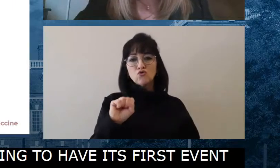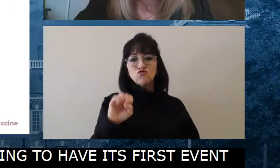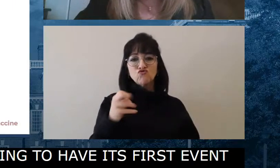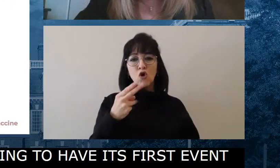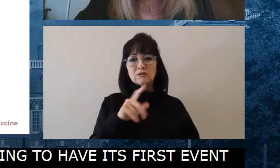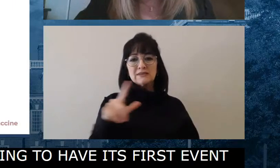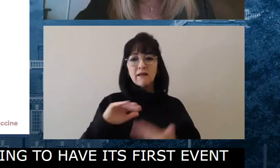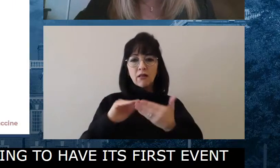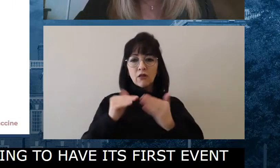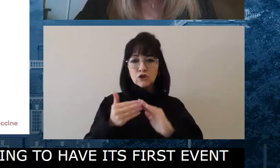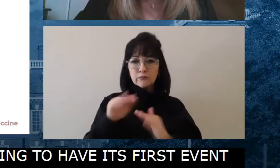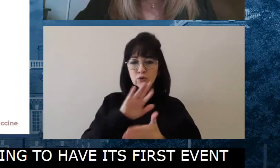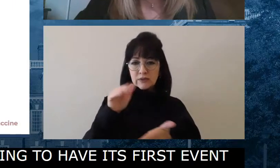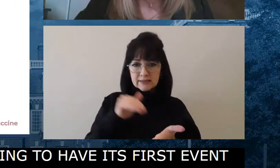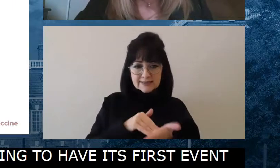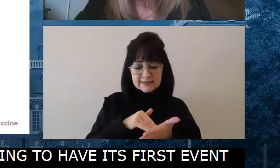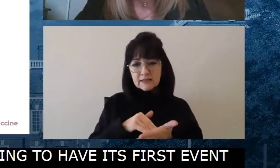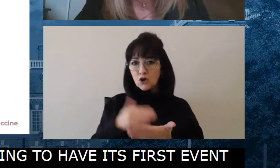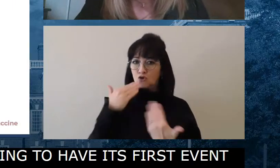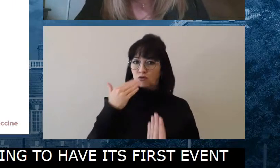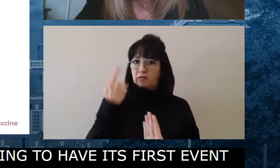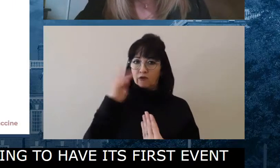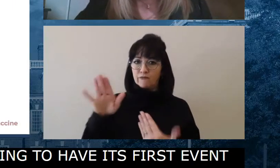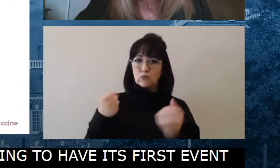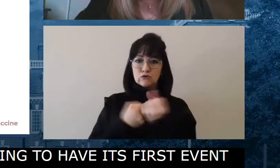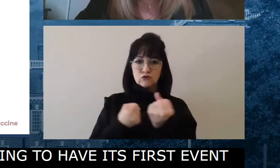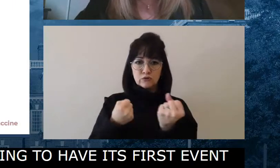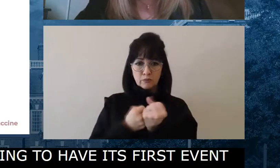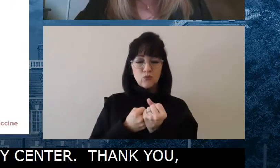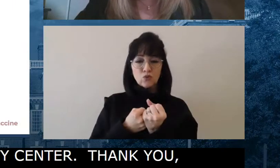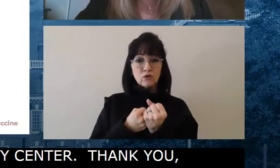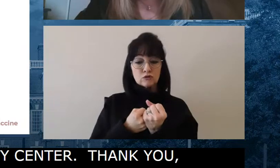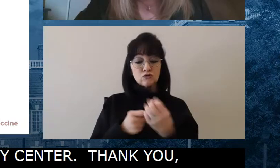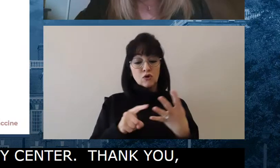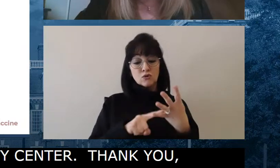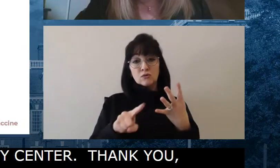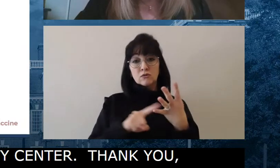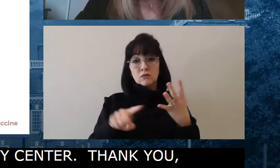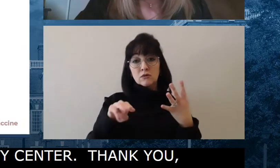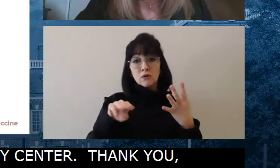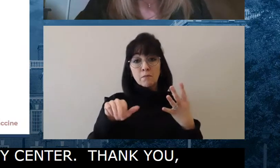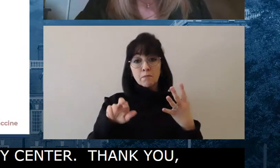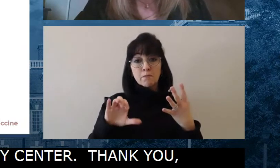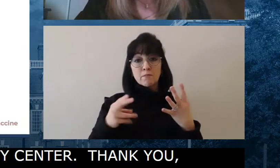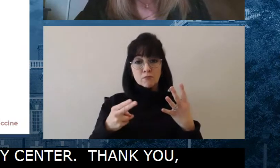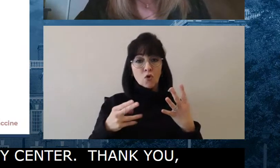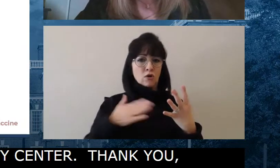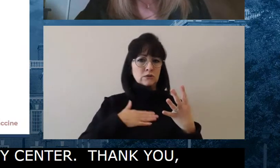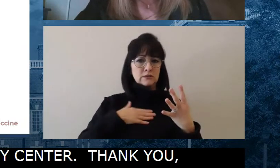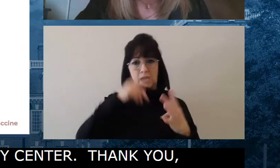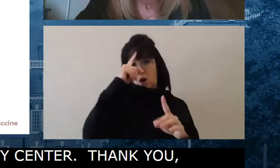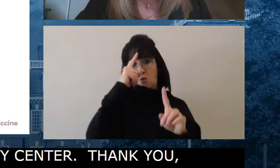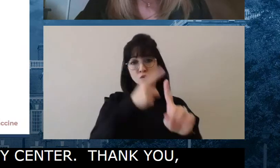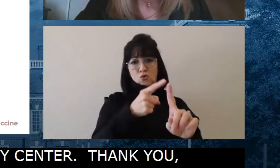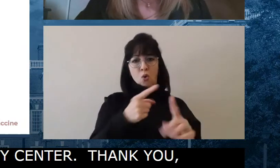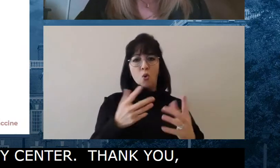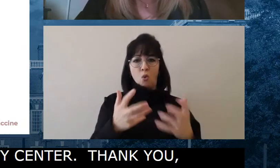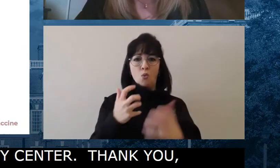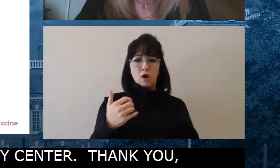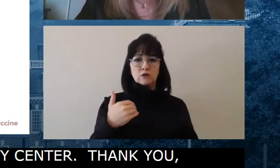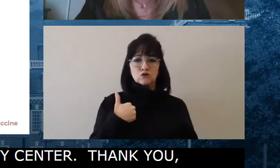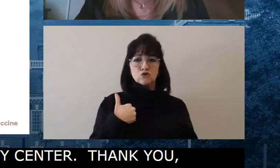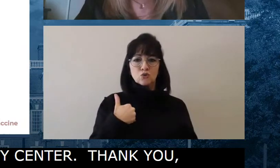support with that event. But by the end of March, our goal is to have 4 of those CarePort